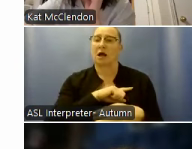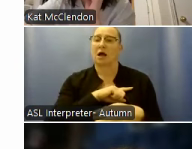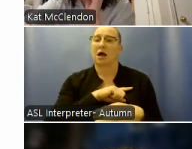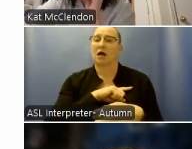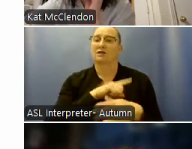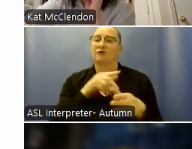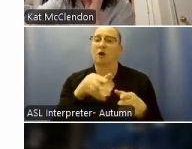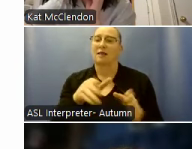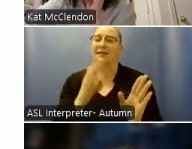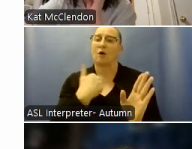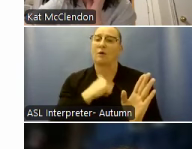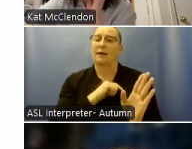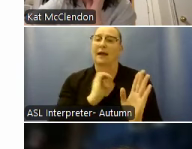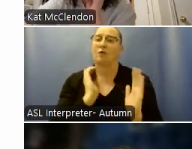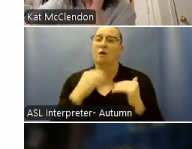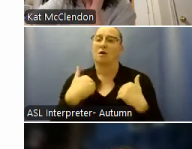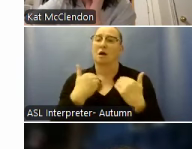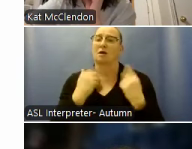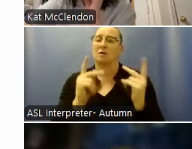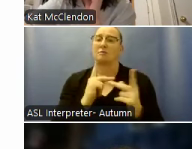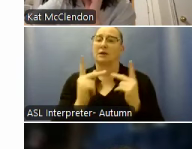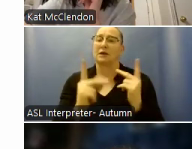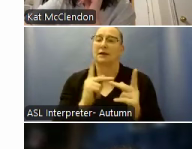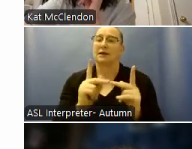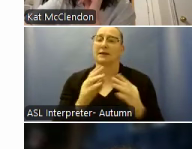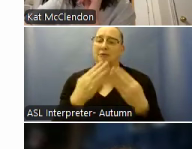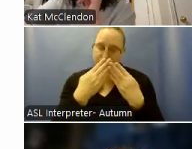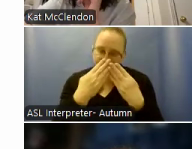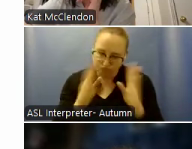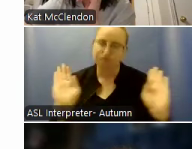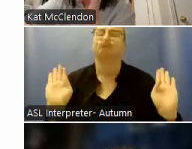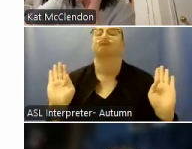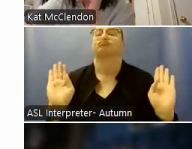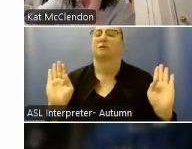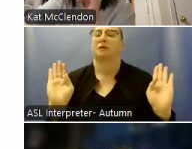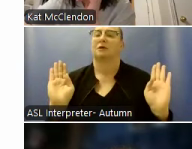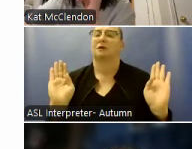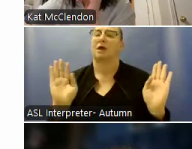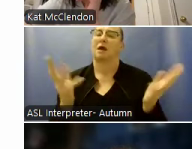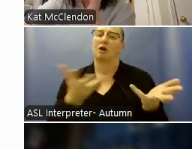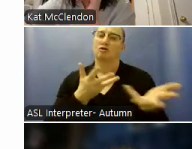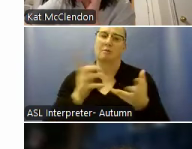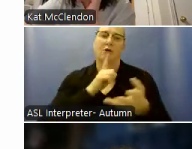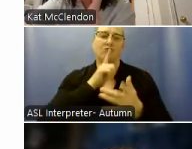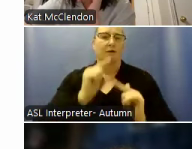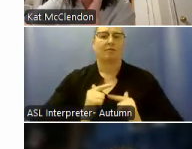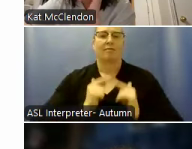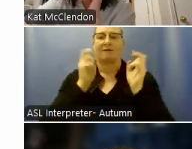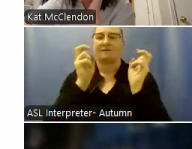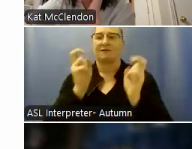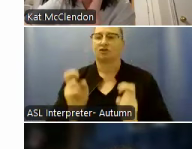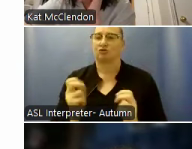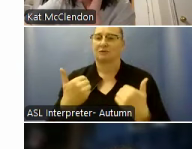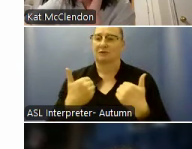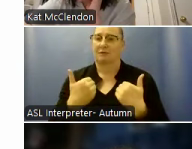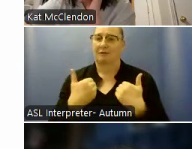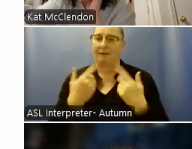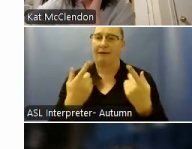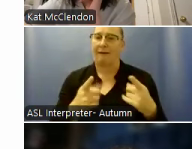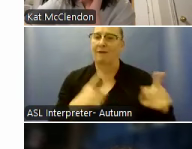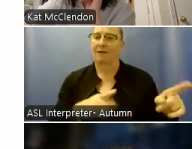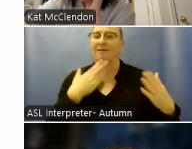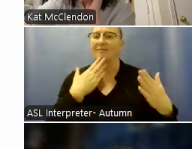allowing our young people to break the silence and really talk about some real life issues that are happening. And